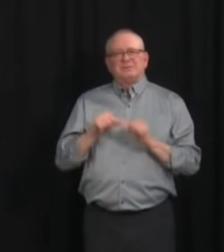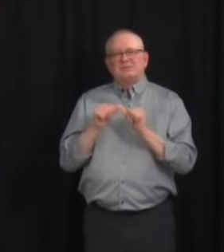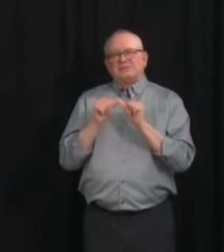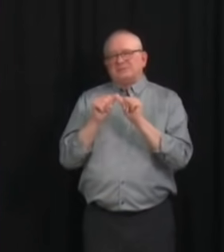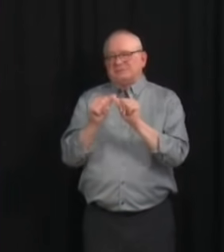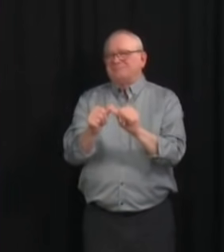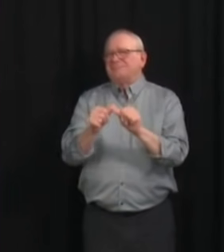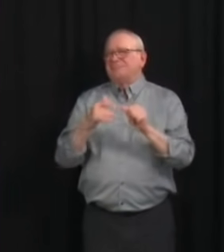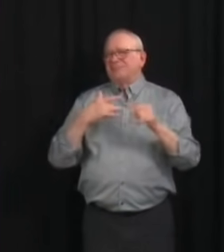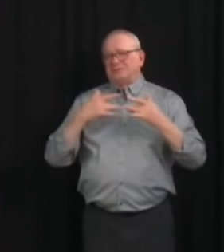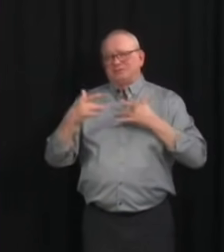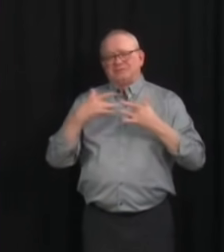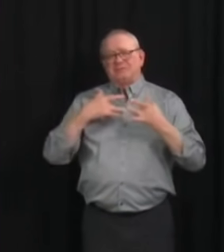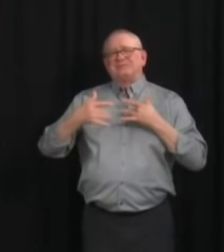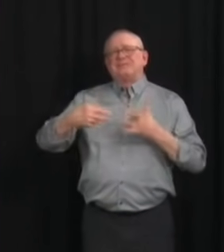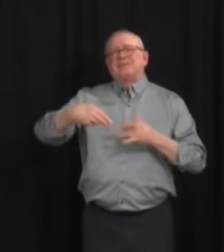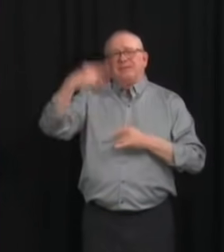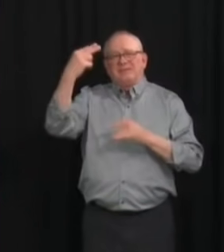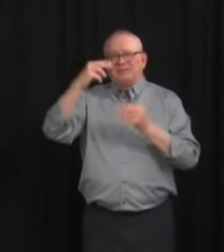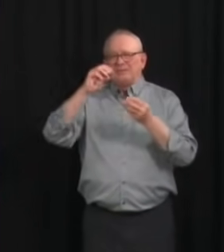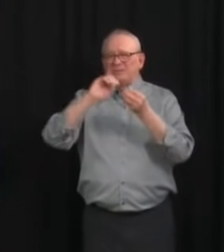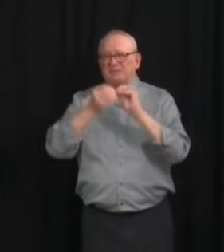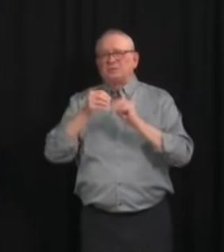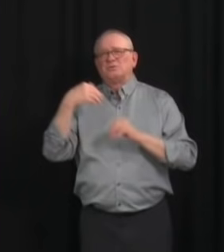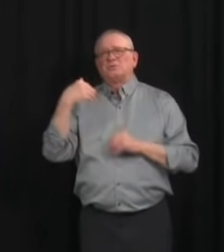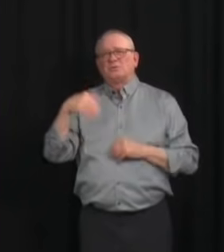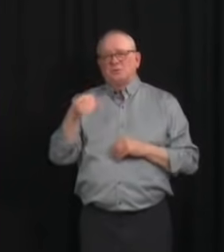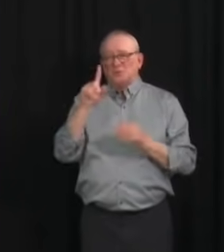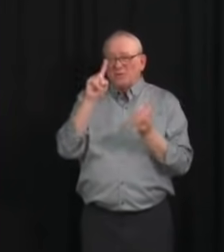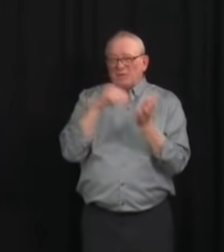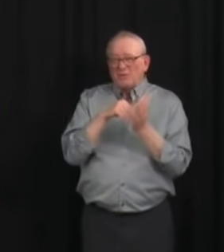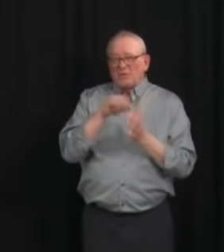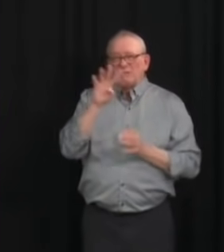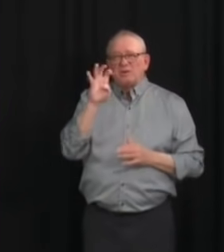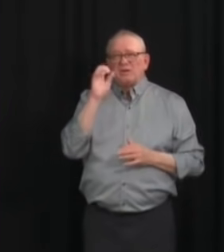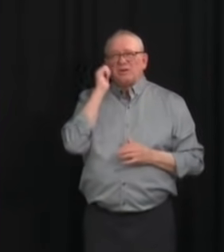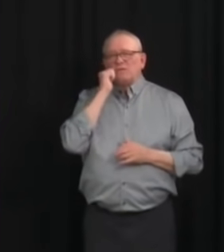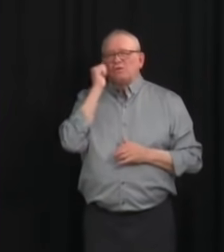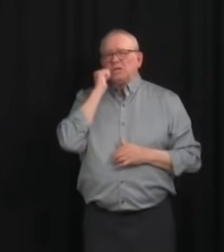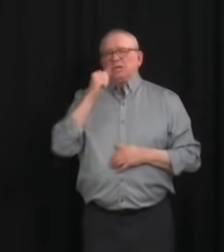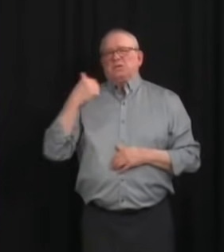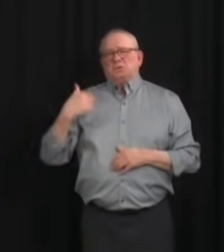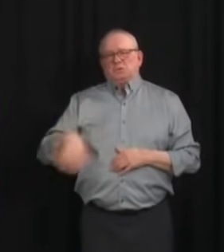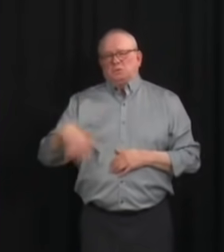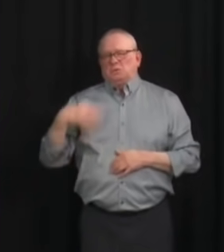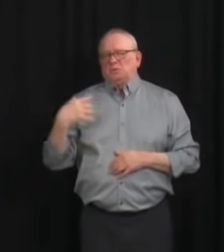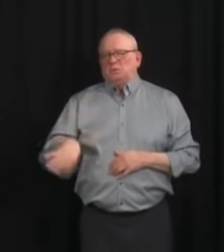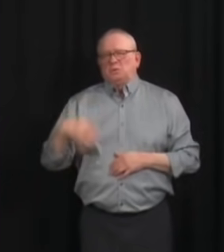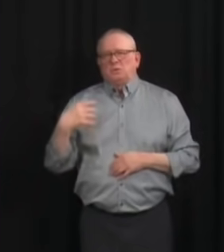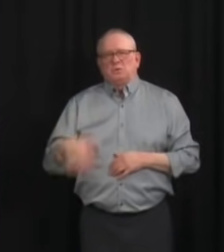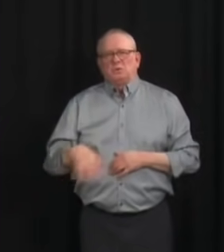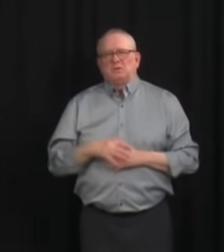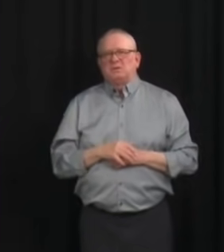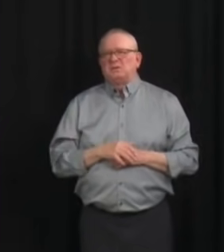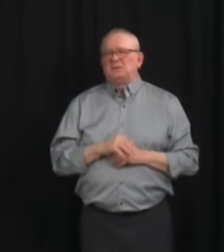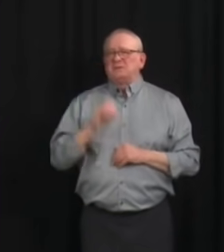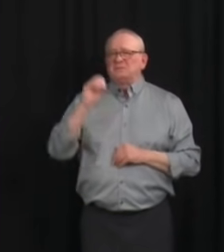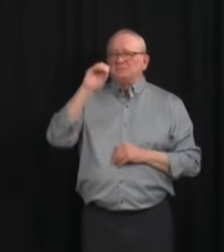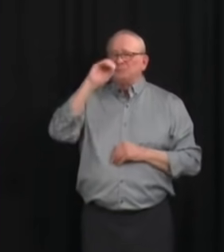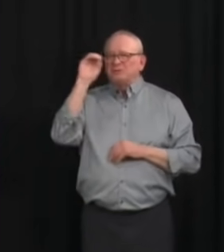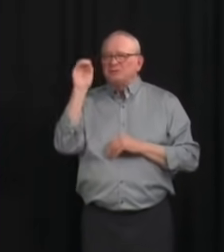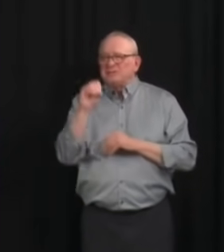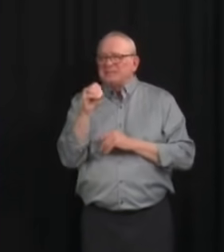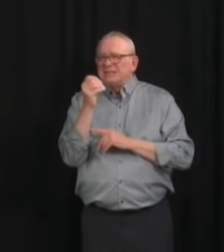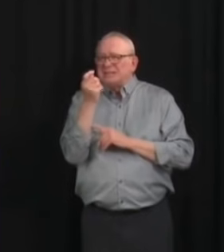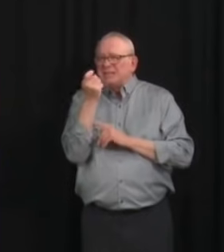numbers, 1,400 cases a day at this point, the rate of growth seems to have come down a little bit.